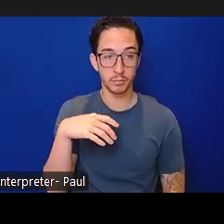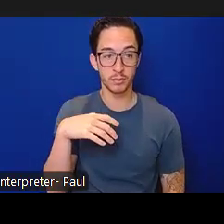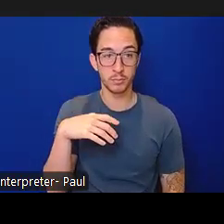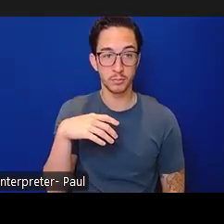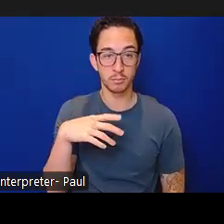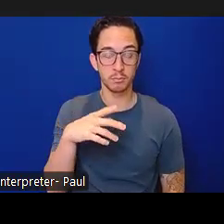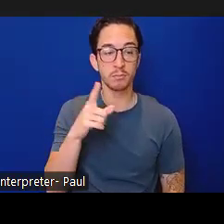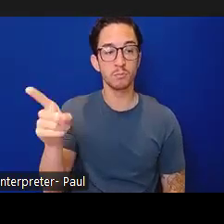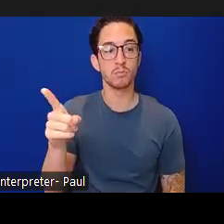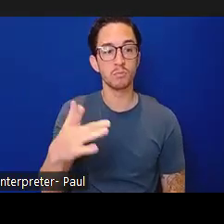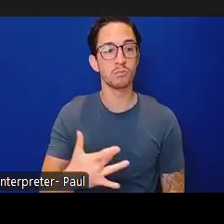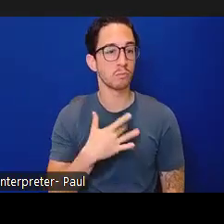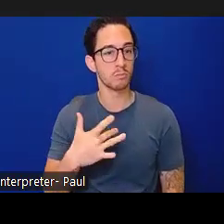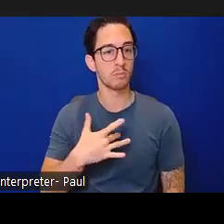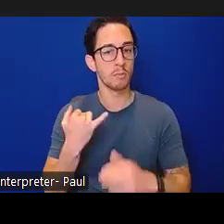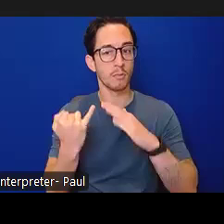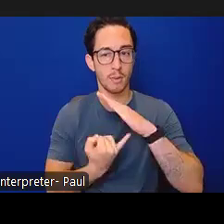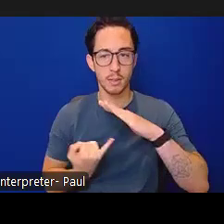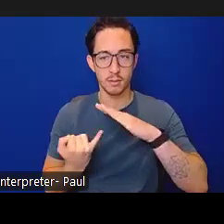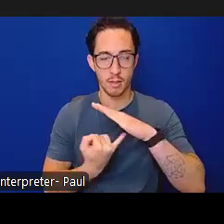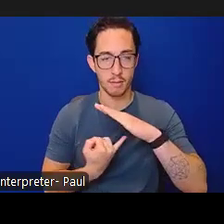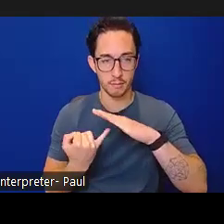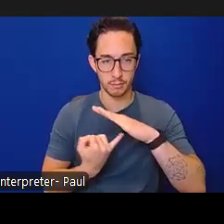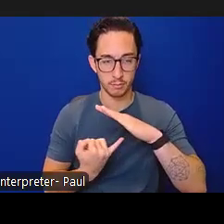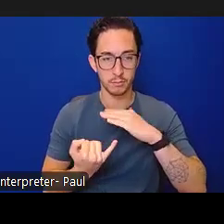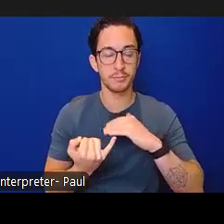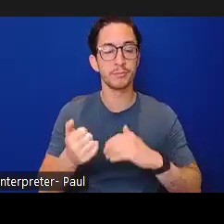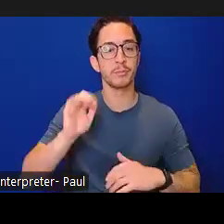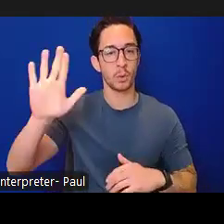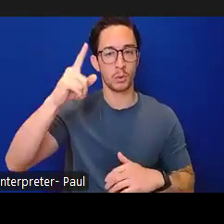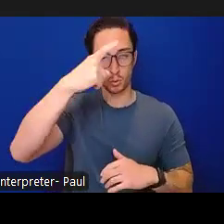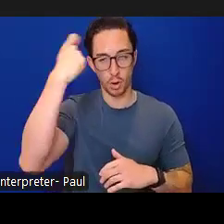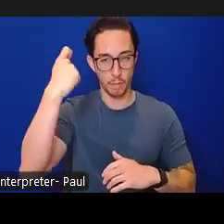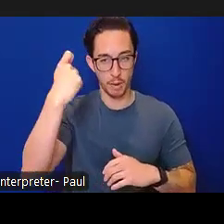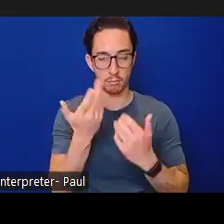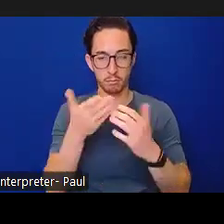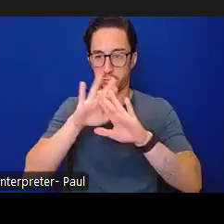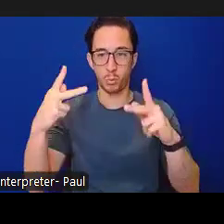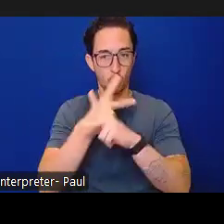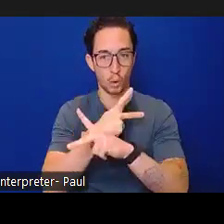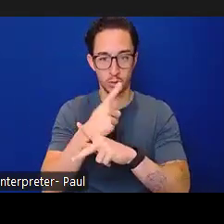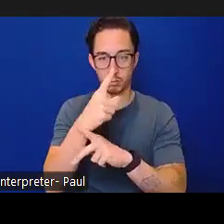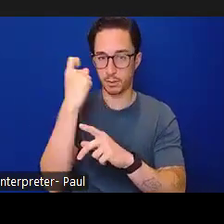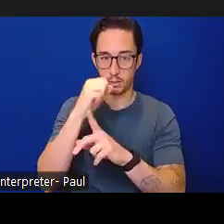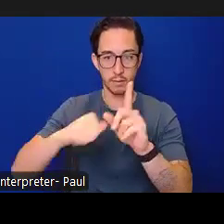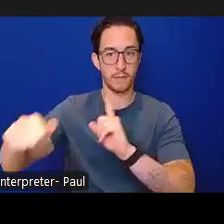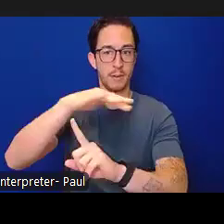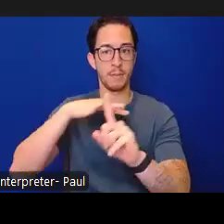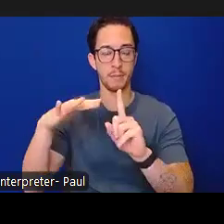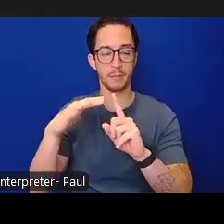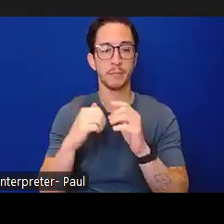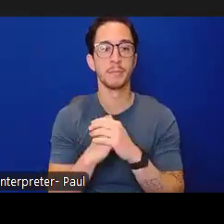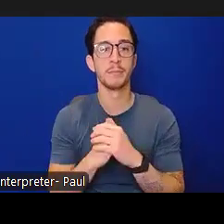because she is feeling isolated and her trauma is worsened due to the environment.